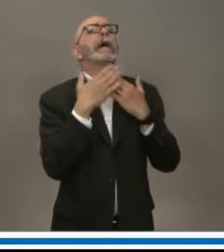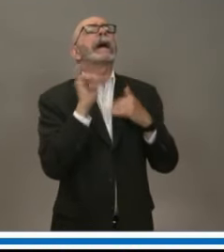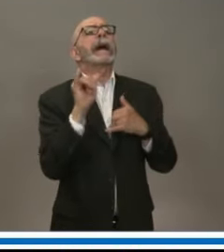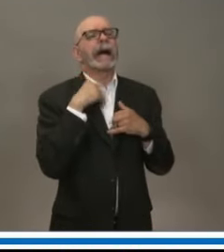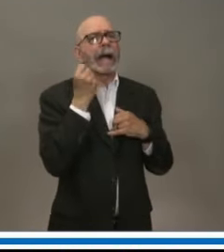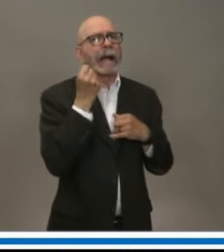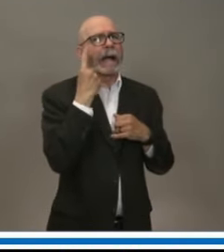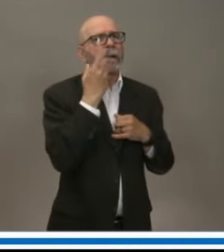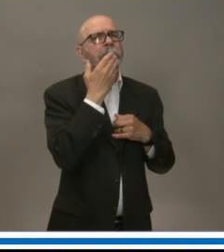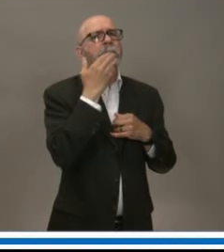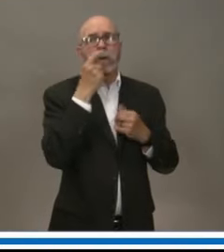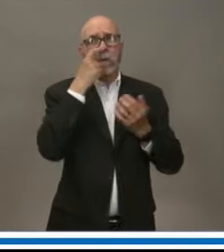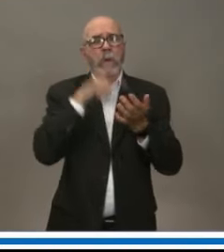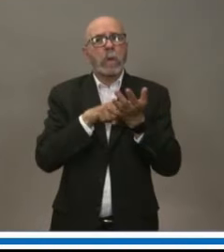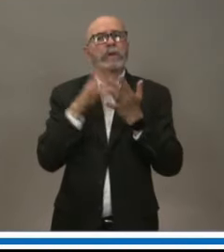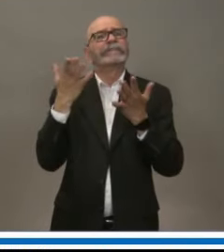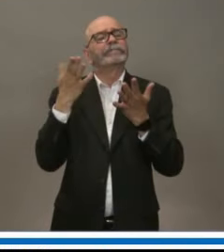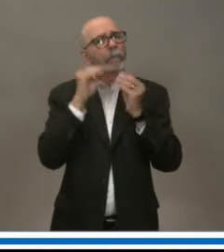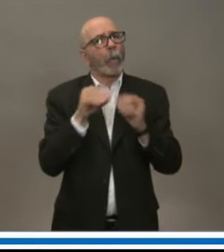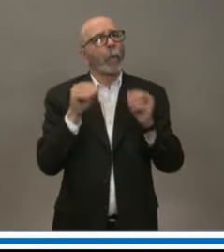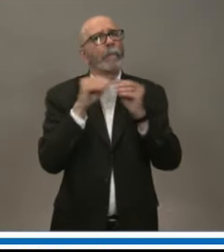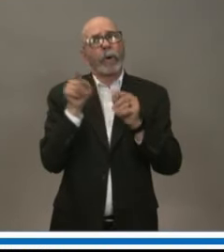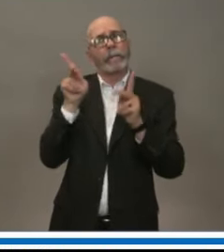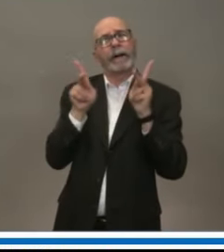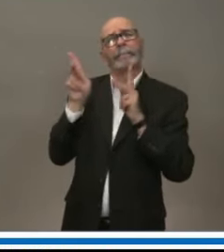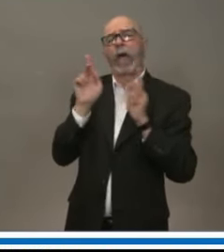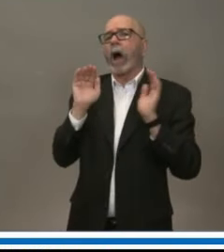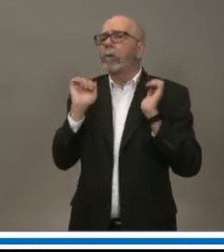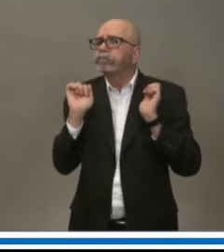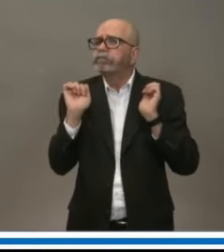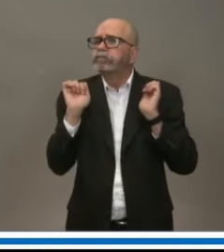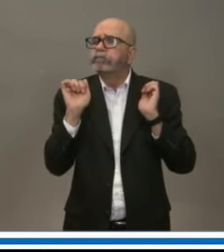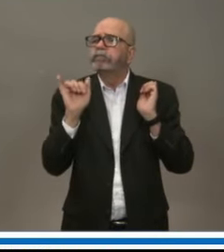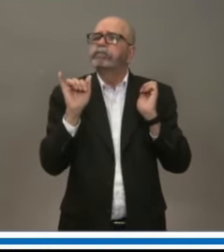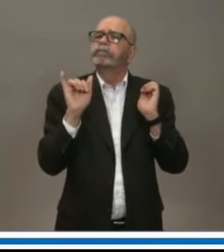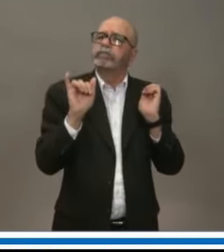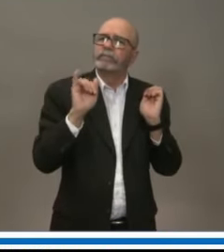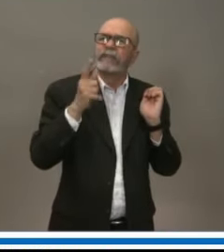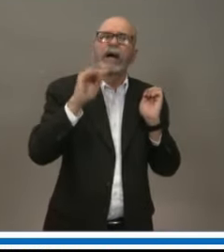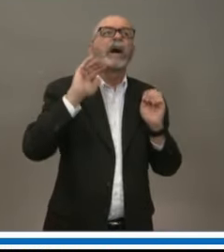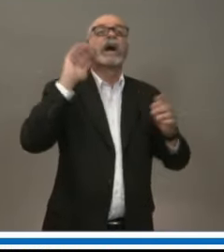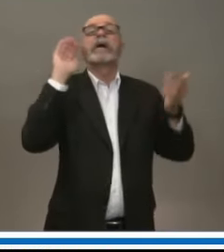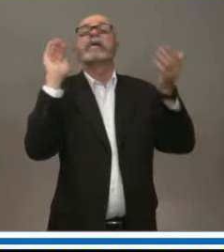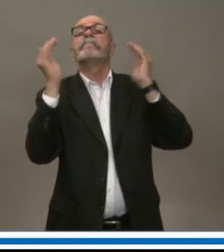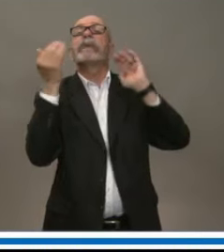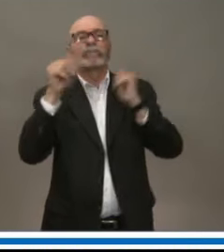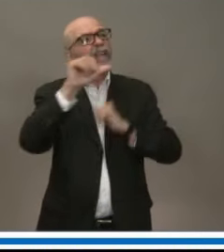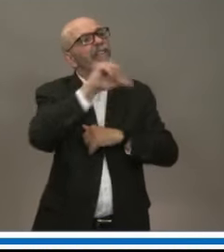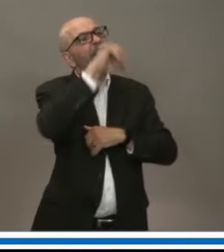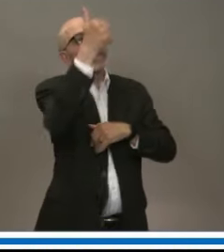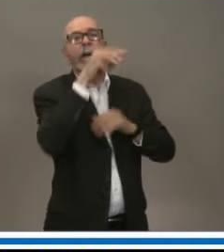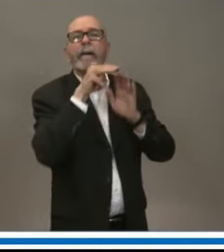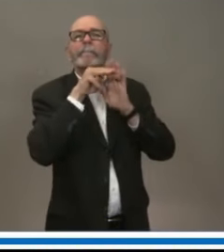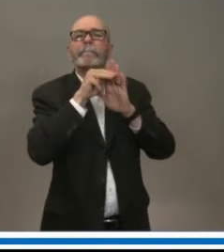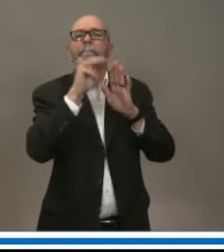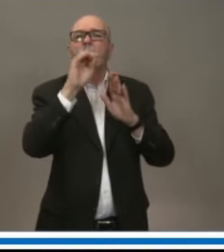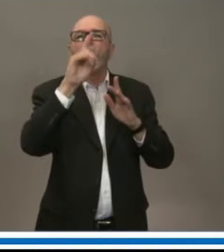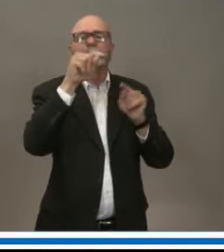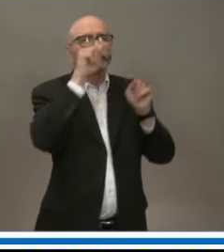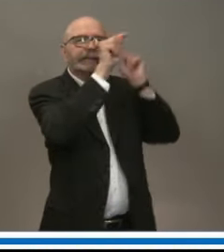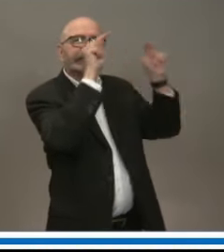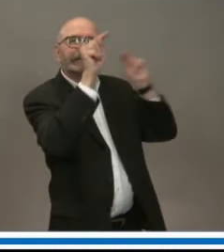of that, comparing our actual epidemiology to some of the modeling. We are certainly seeing that the impact